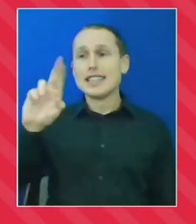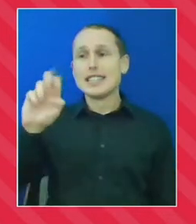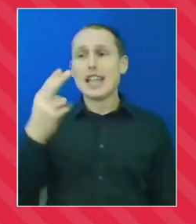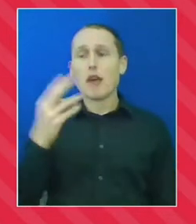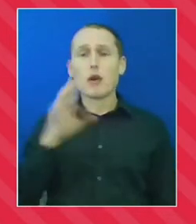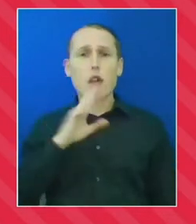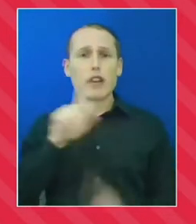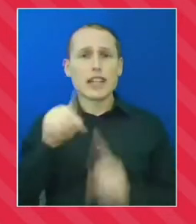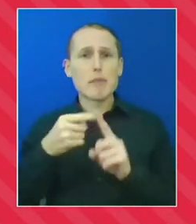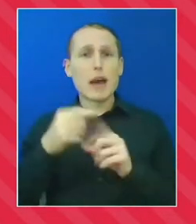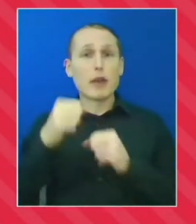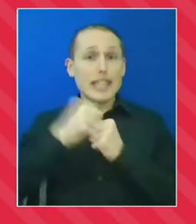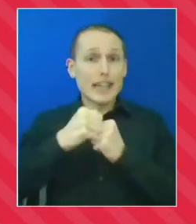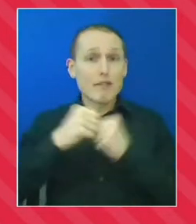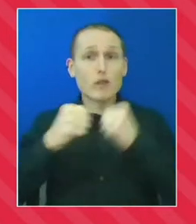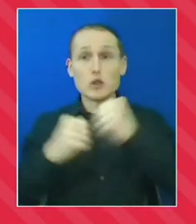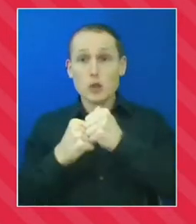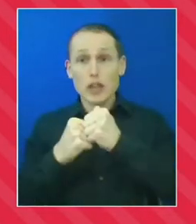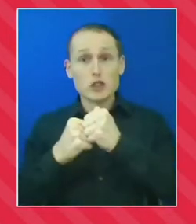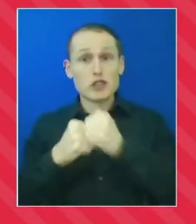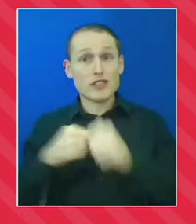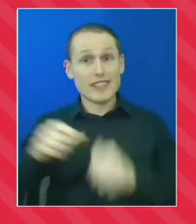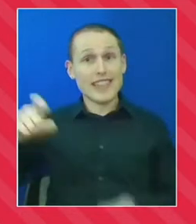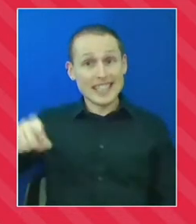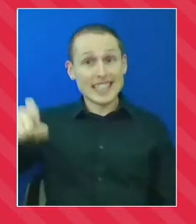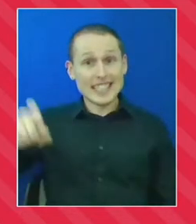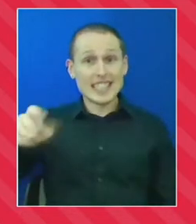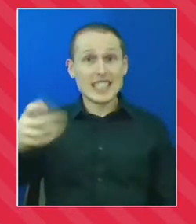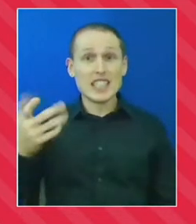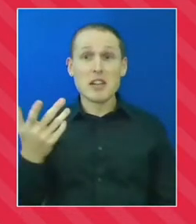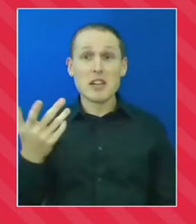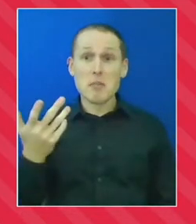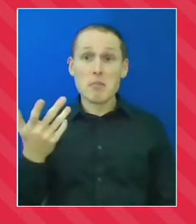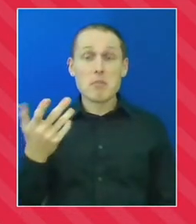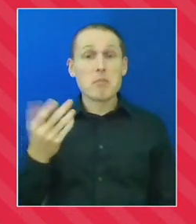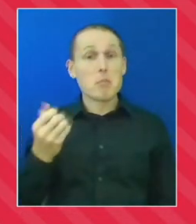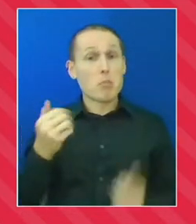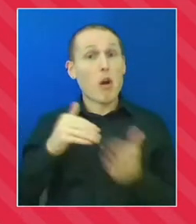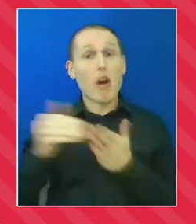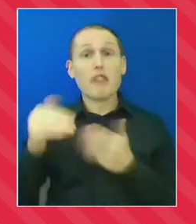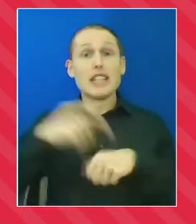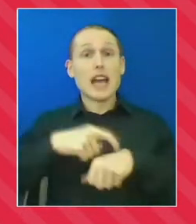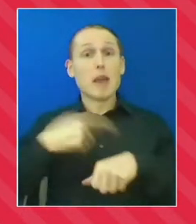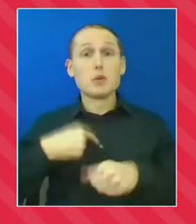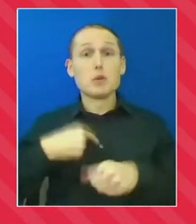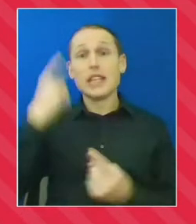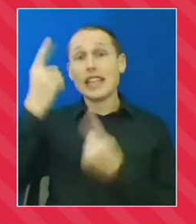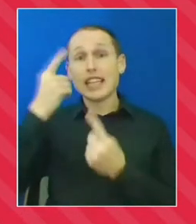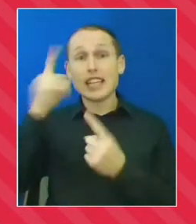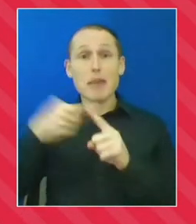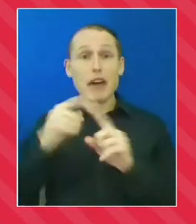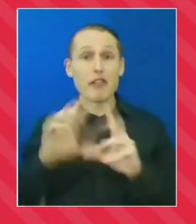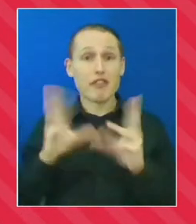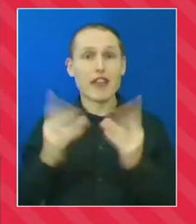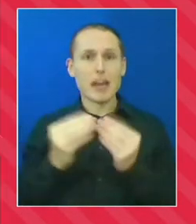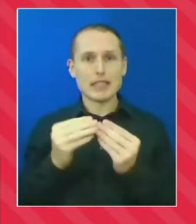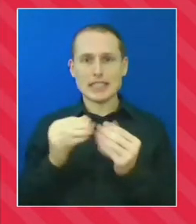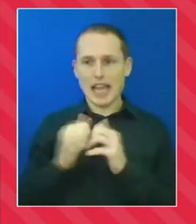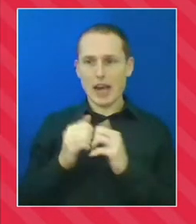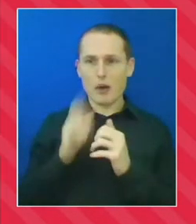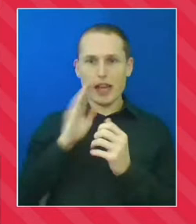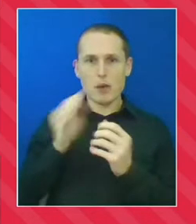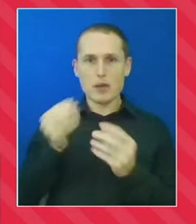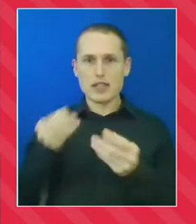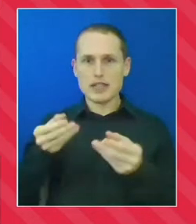that's needed. I think many times we think about families being able to overcome these limitations. I